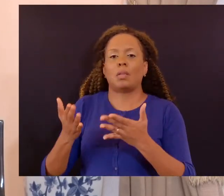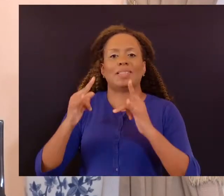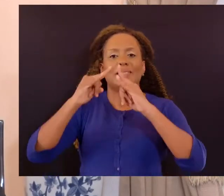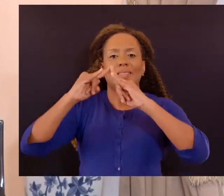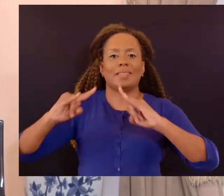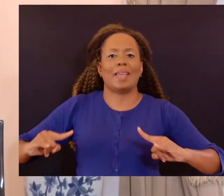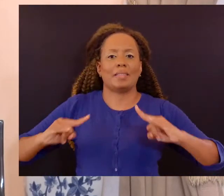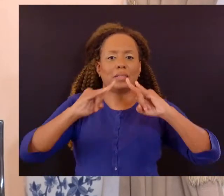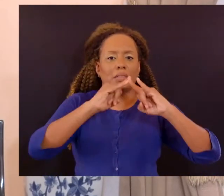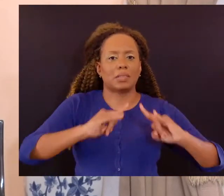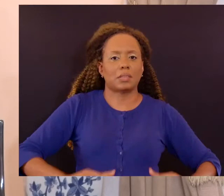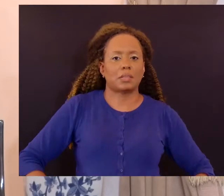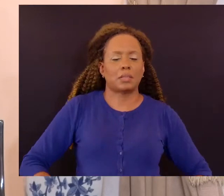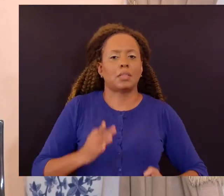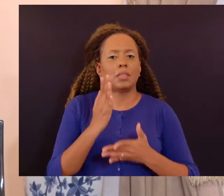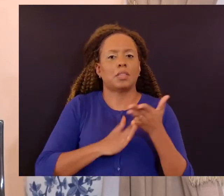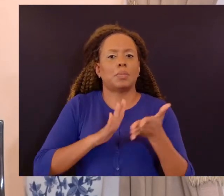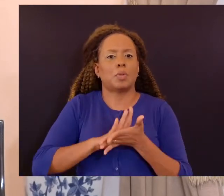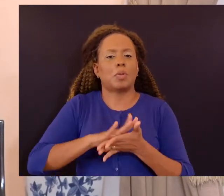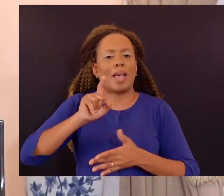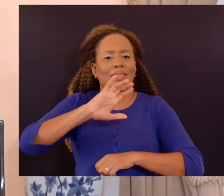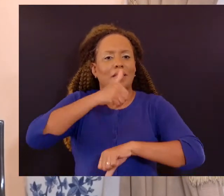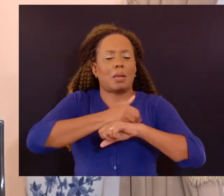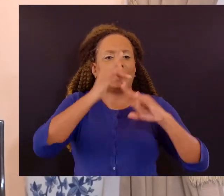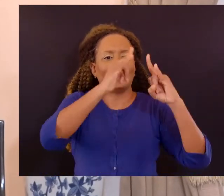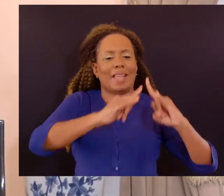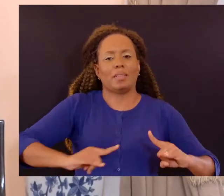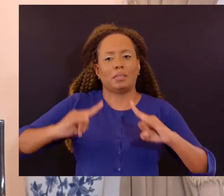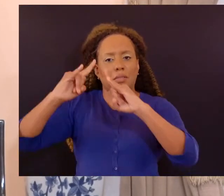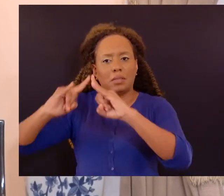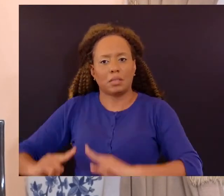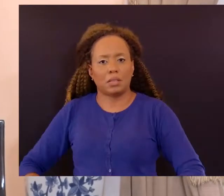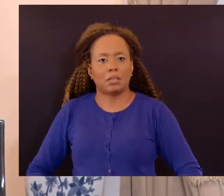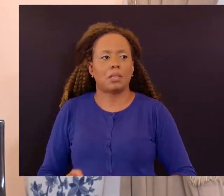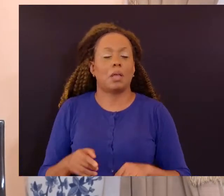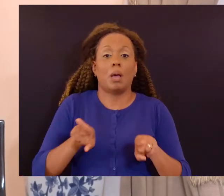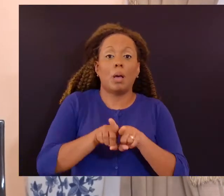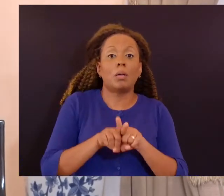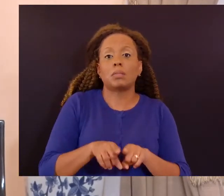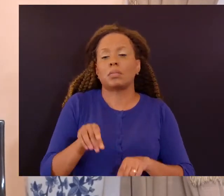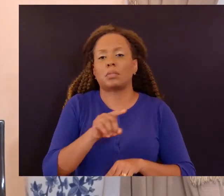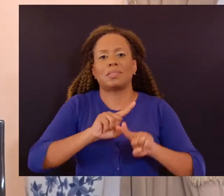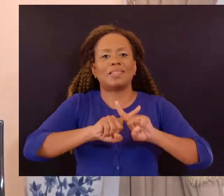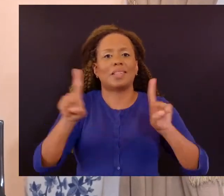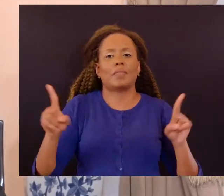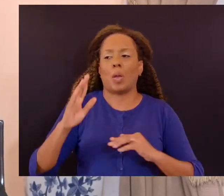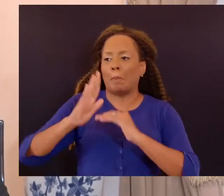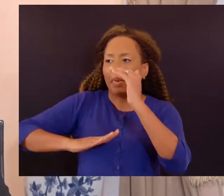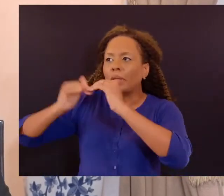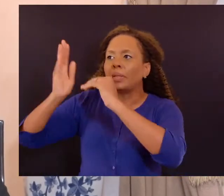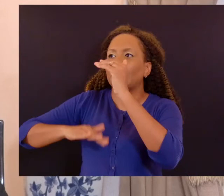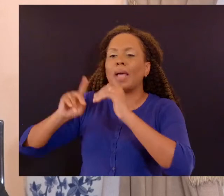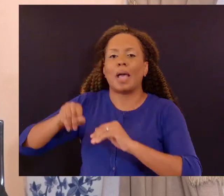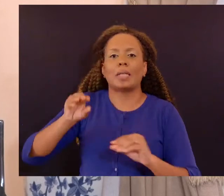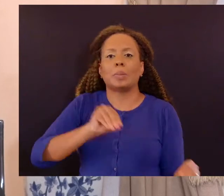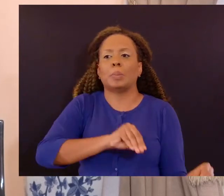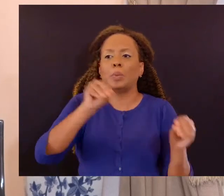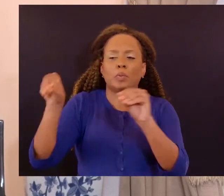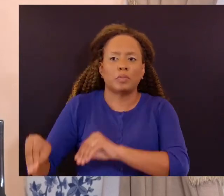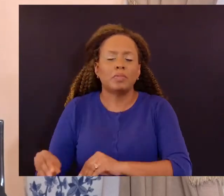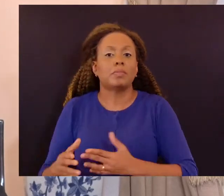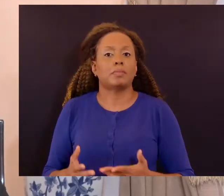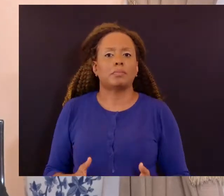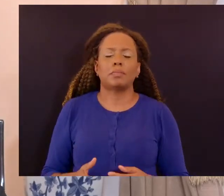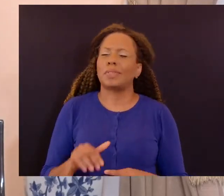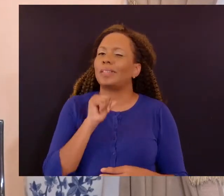students. We've also explored the possibilities of different locations, off-site locations. Now, the truth is, it is not ideal